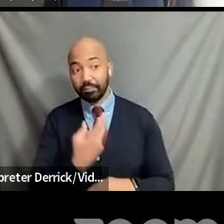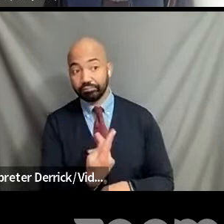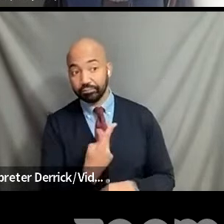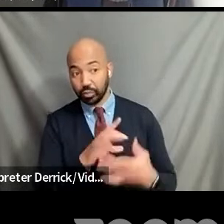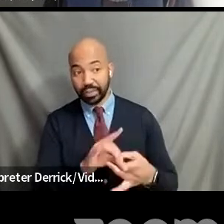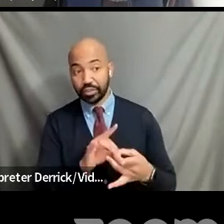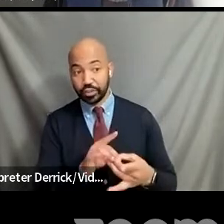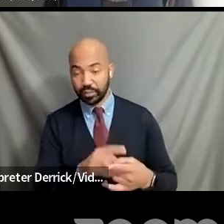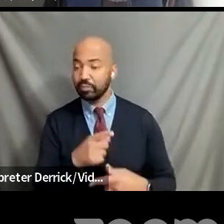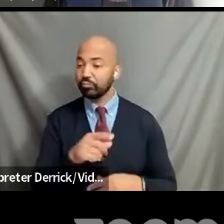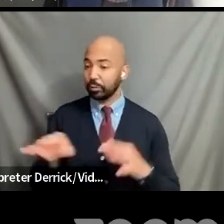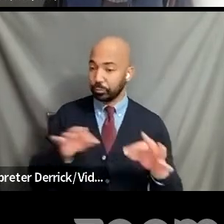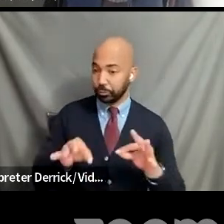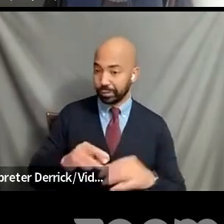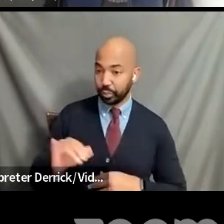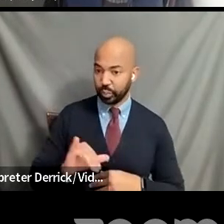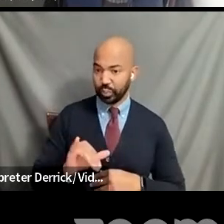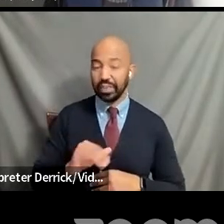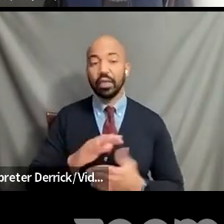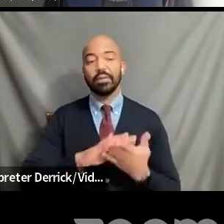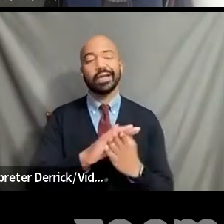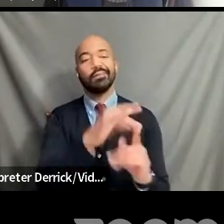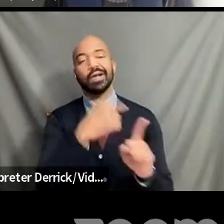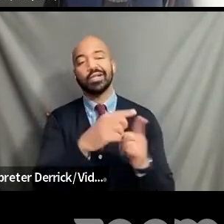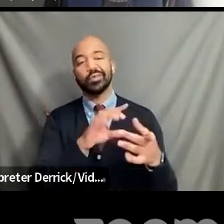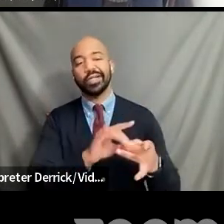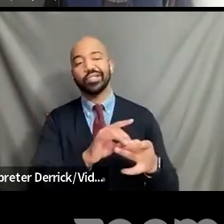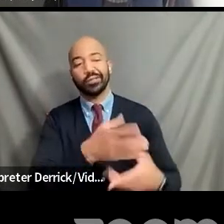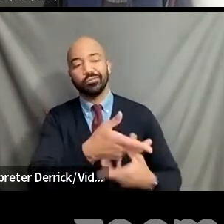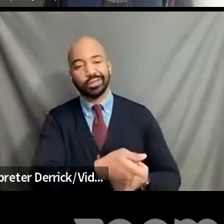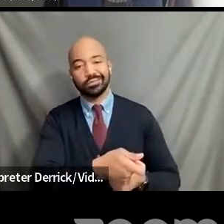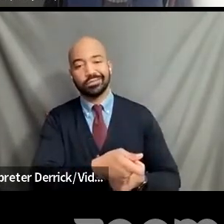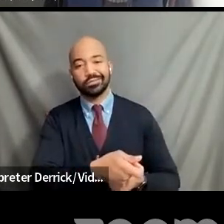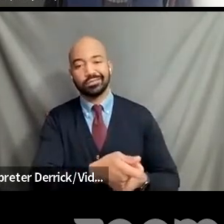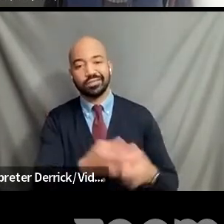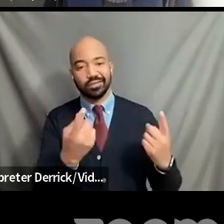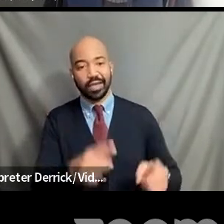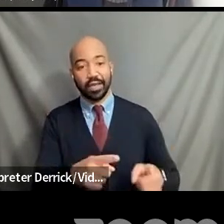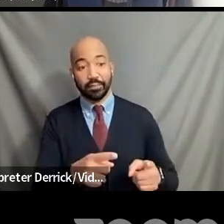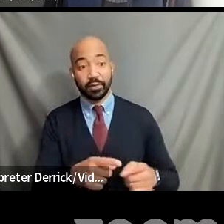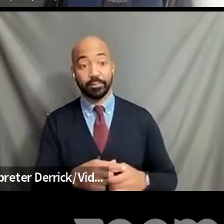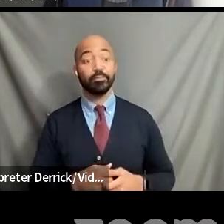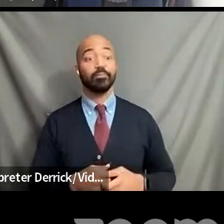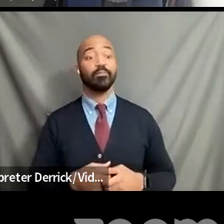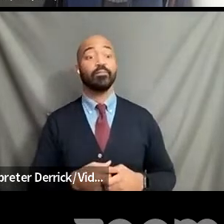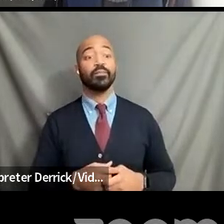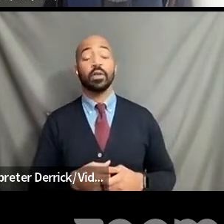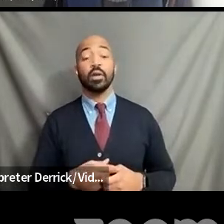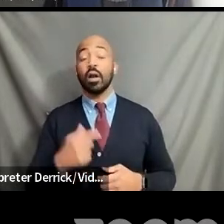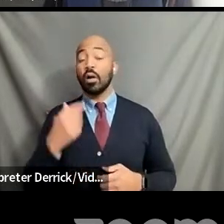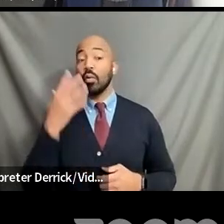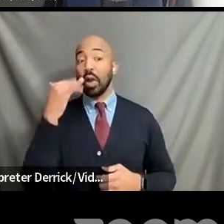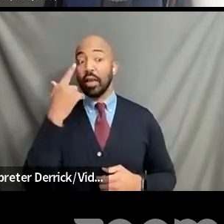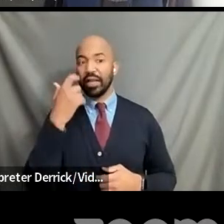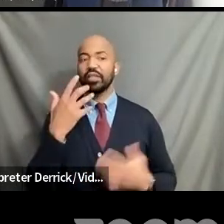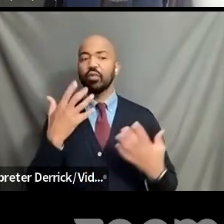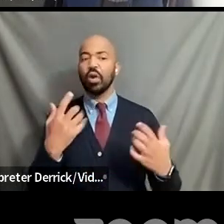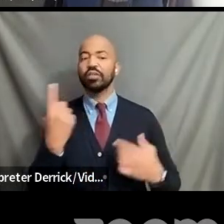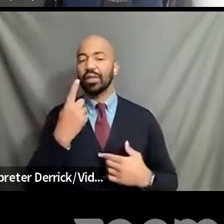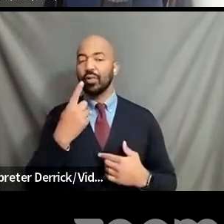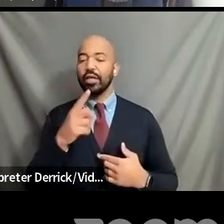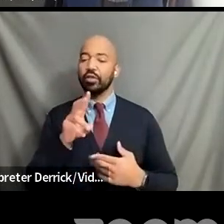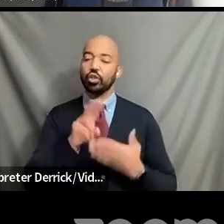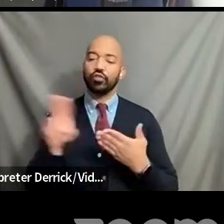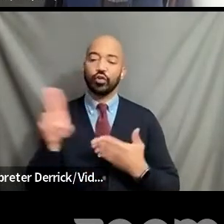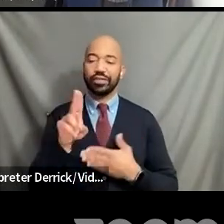build that positive relationship and trust with each other, because you're going to want someone at the university, faculty,